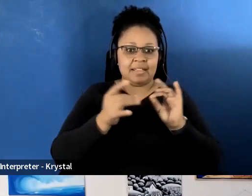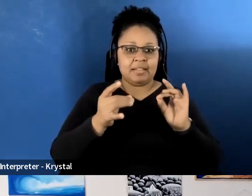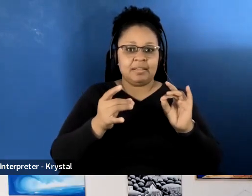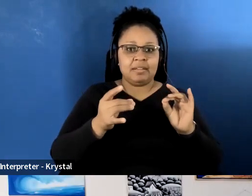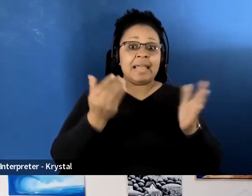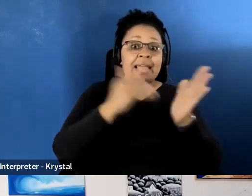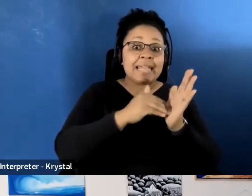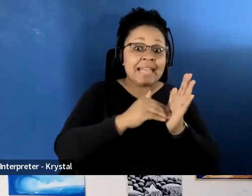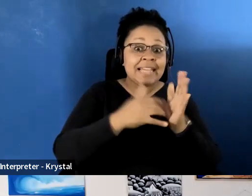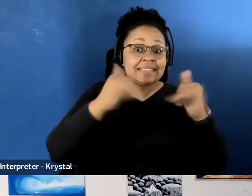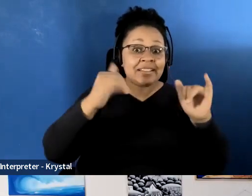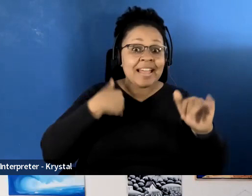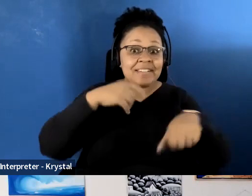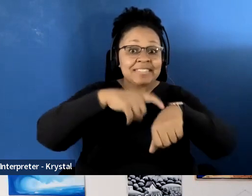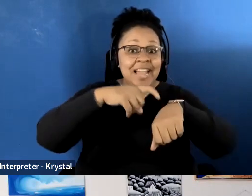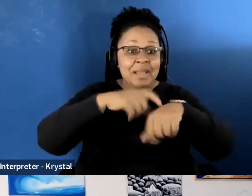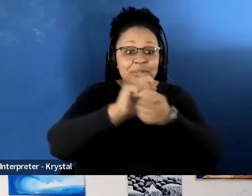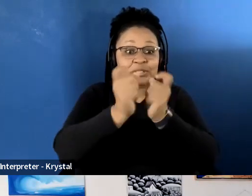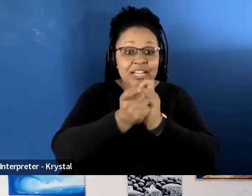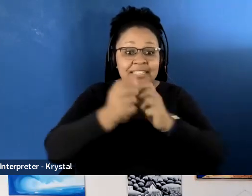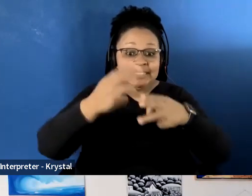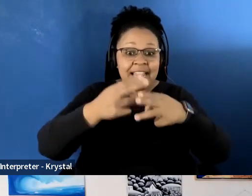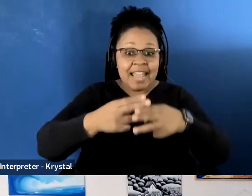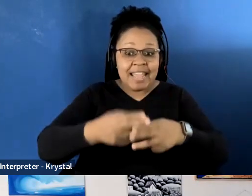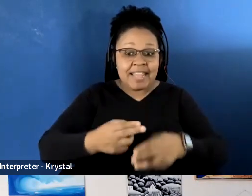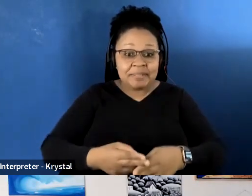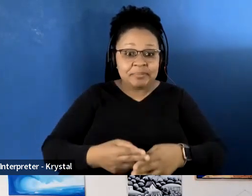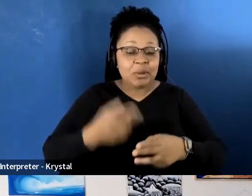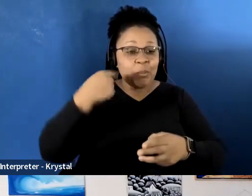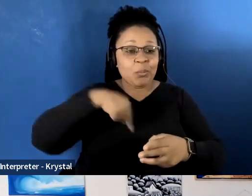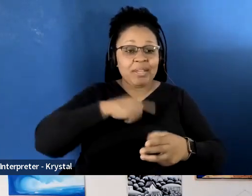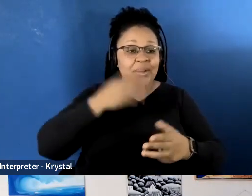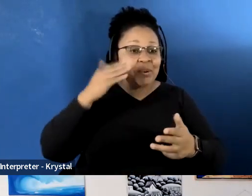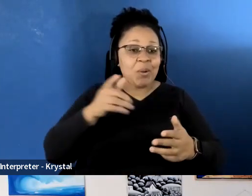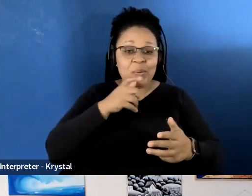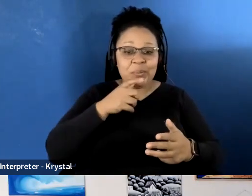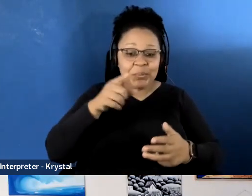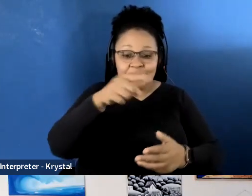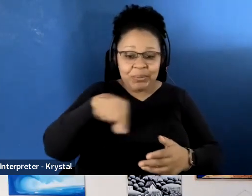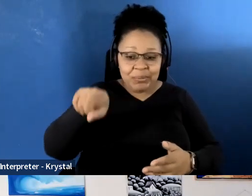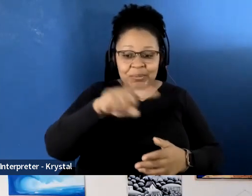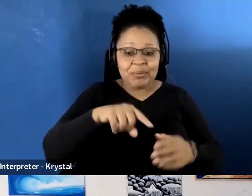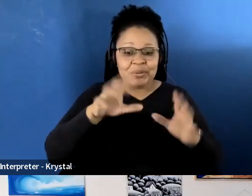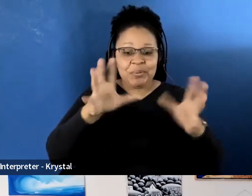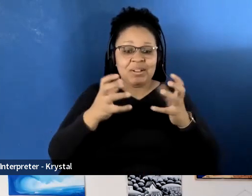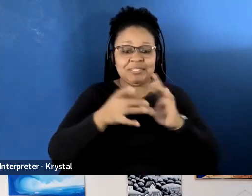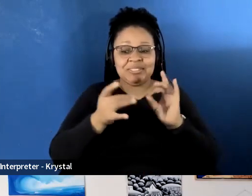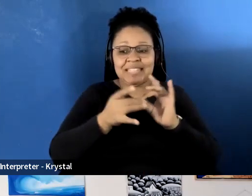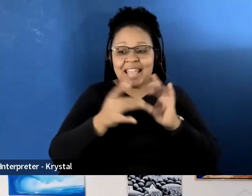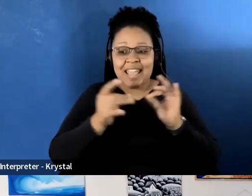I. again, you still have time to change your names on the screens, so we don't know who you are. If you want to say what you